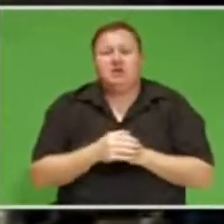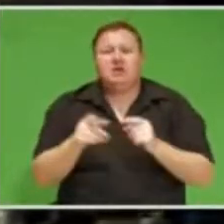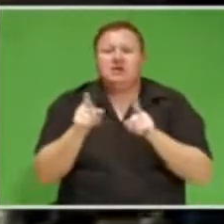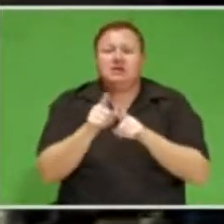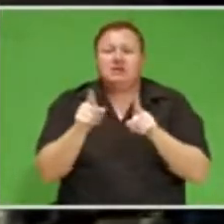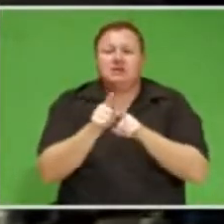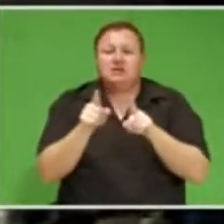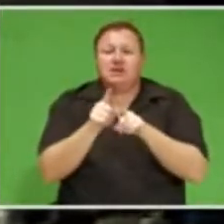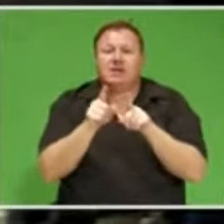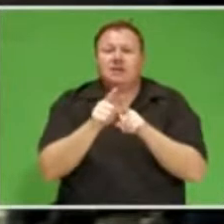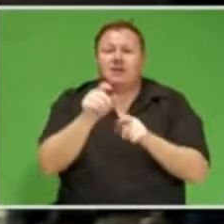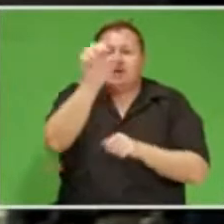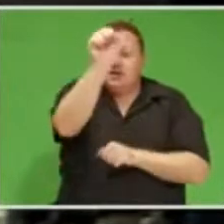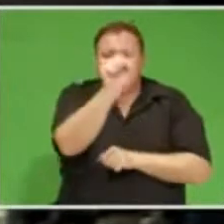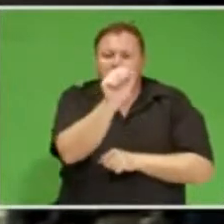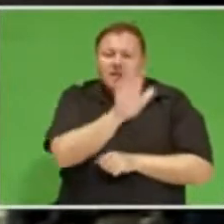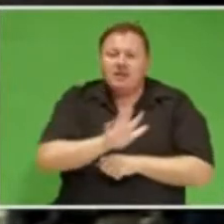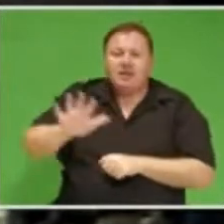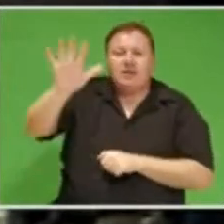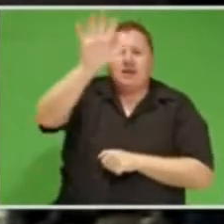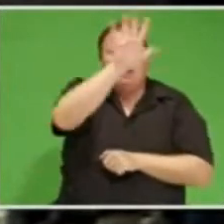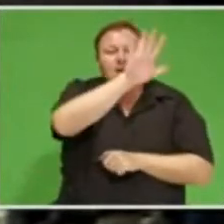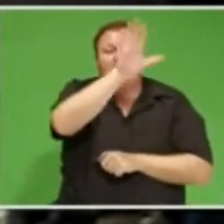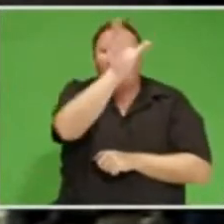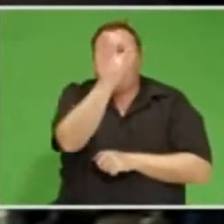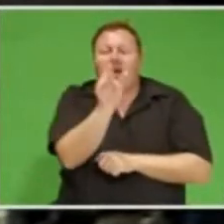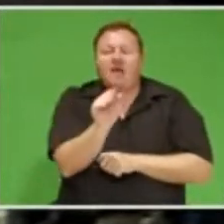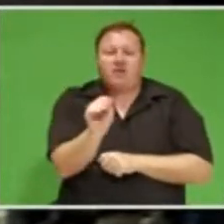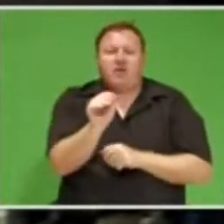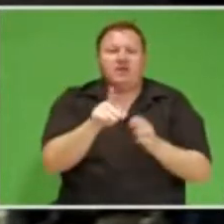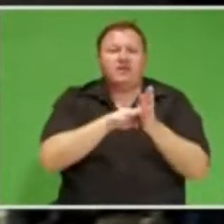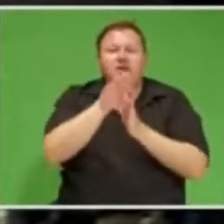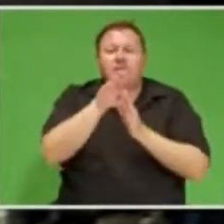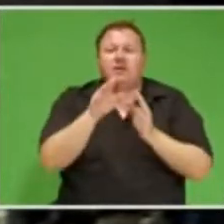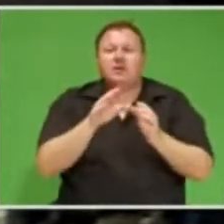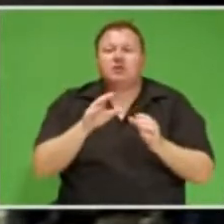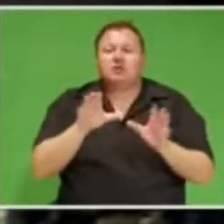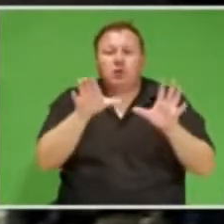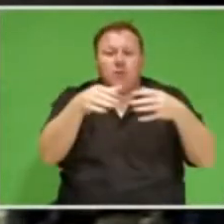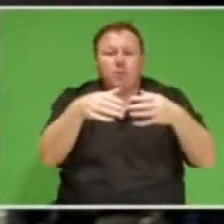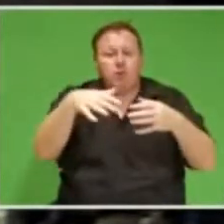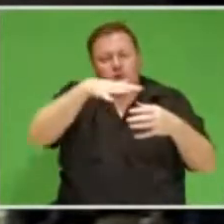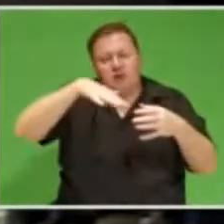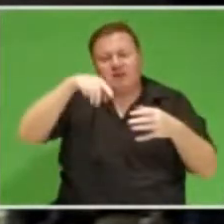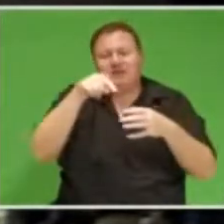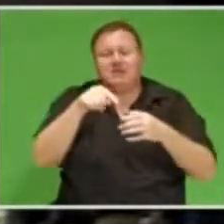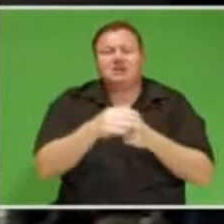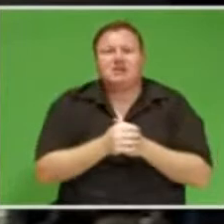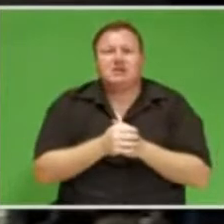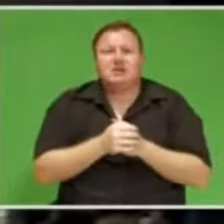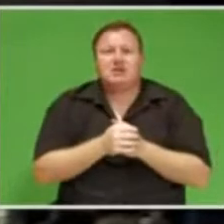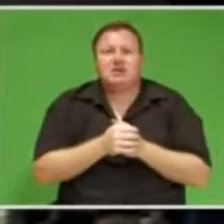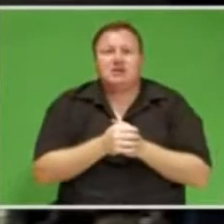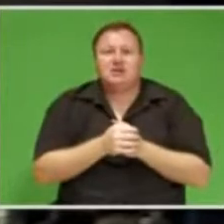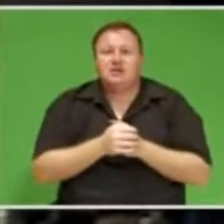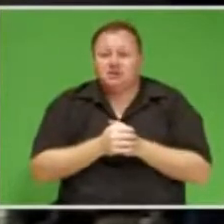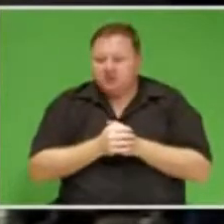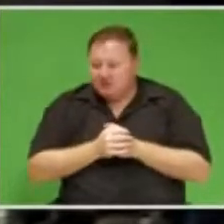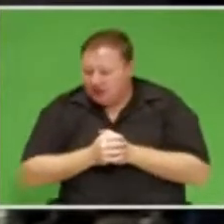Development Community in particular. For the sake of our own stability and